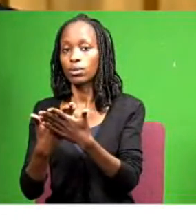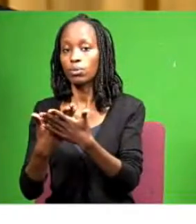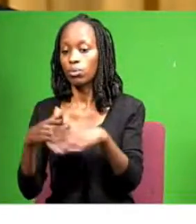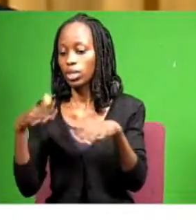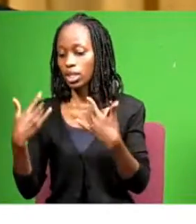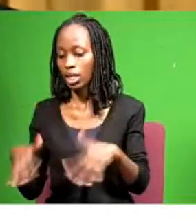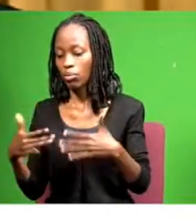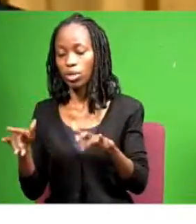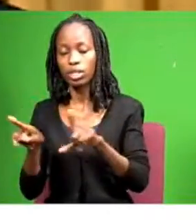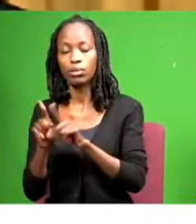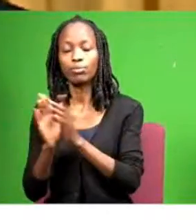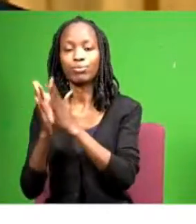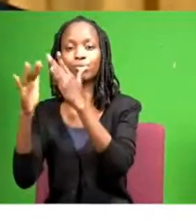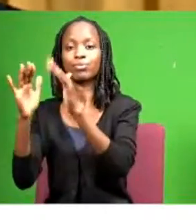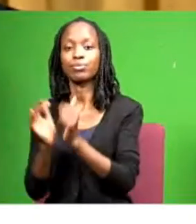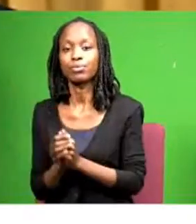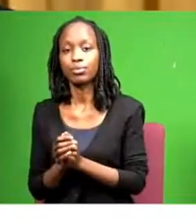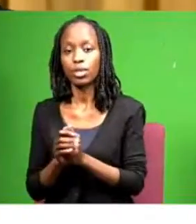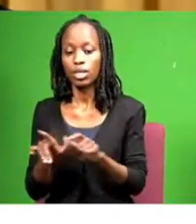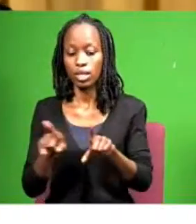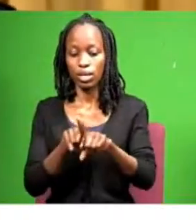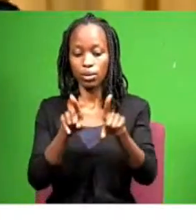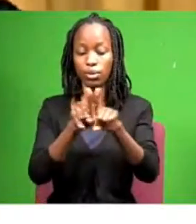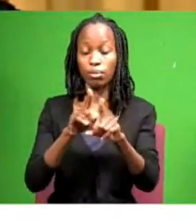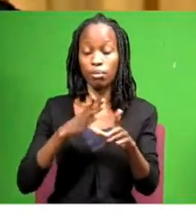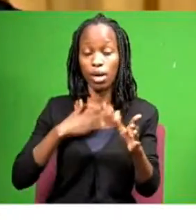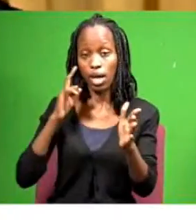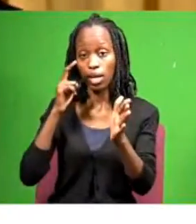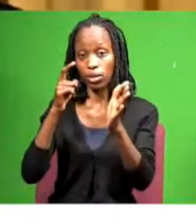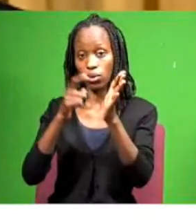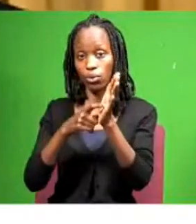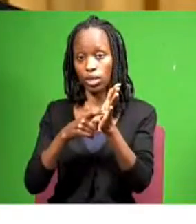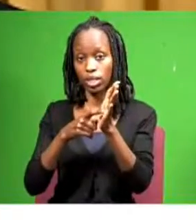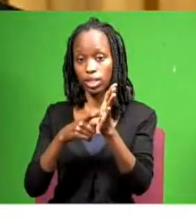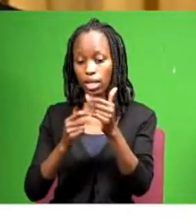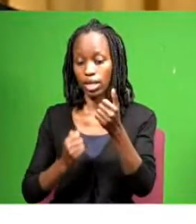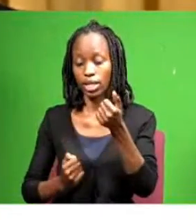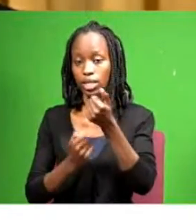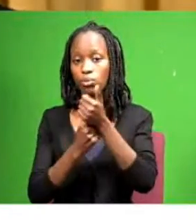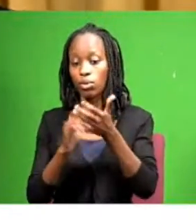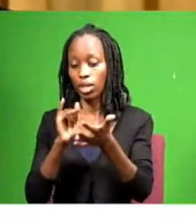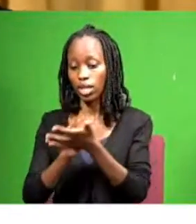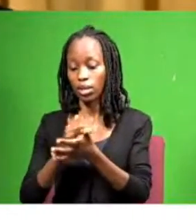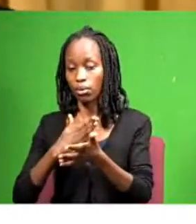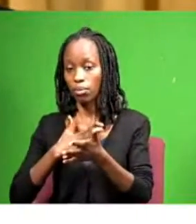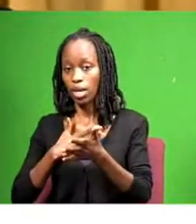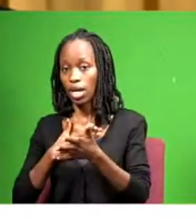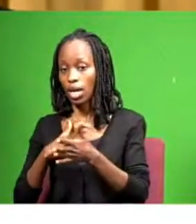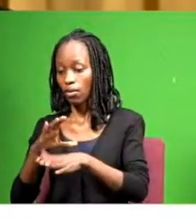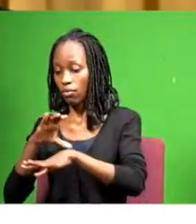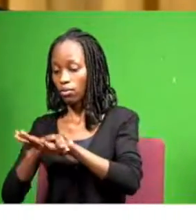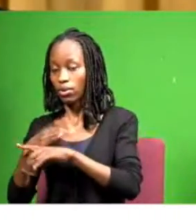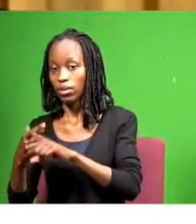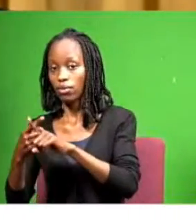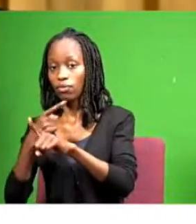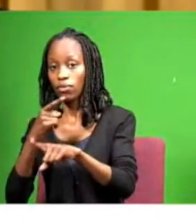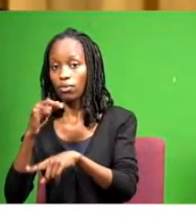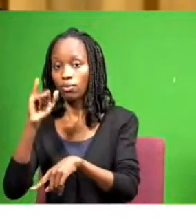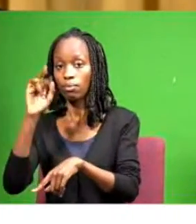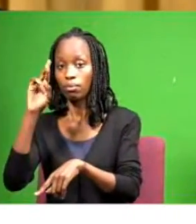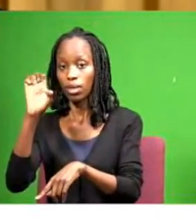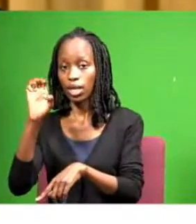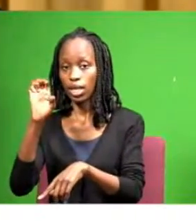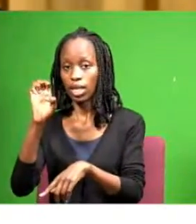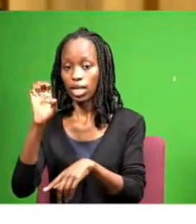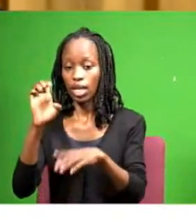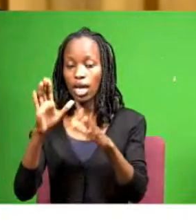is commendable. I also recognize the invaluable support that I have received from Irene Chege, my legal researcher, and